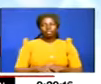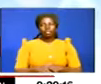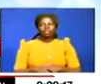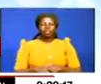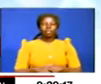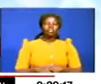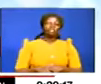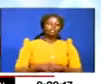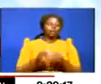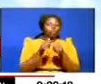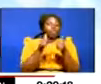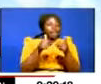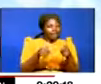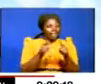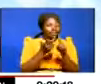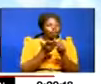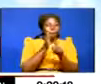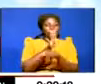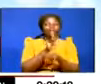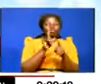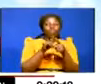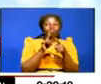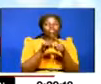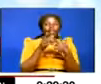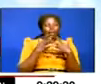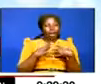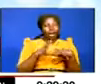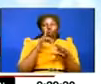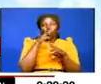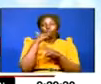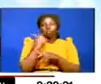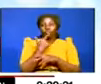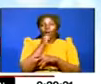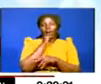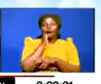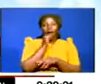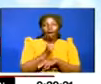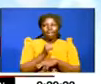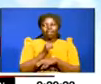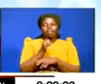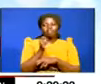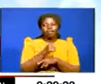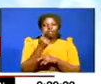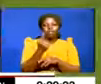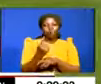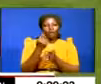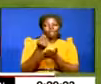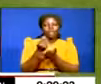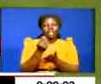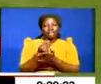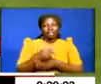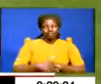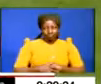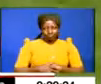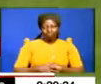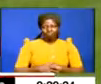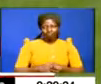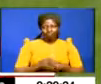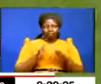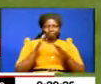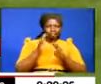Well, let's dial back to why netizens are on the edge of Njaanuary finances. Mbwembwe na sherehe